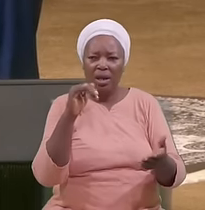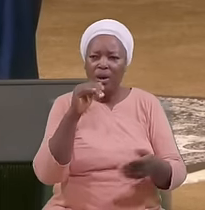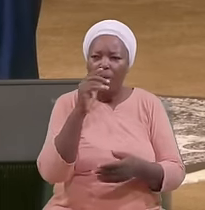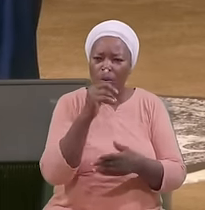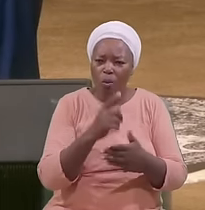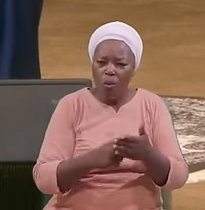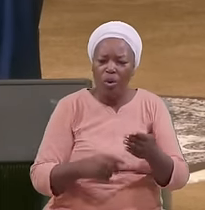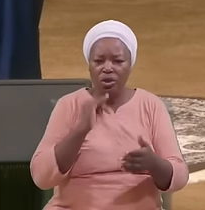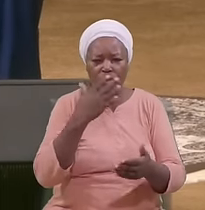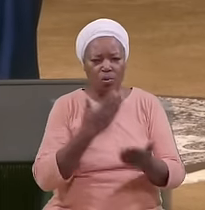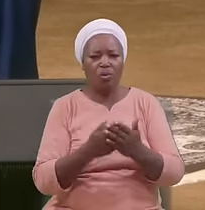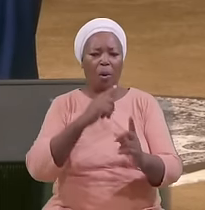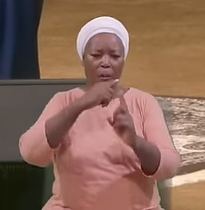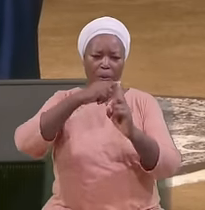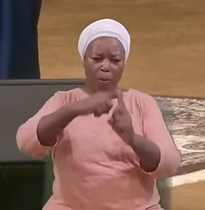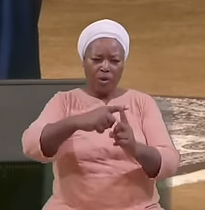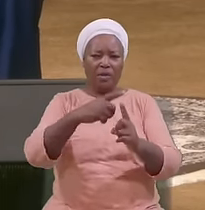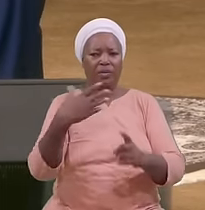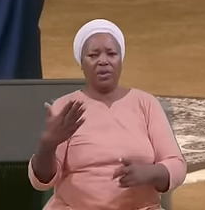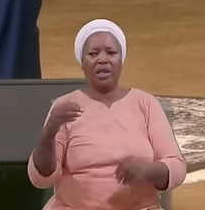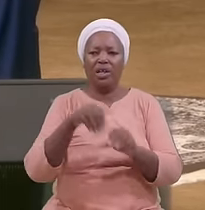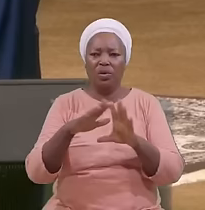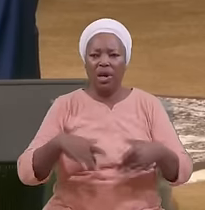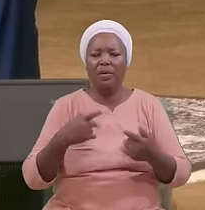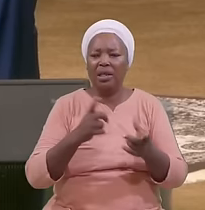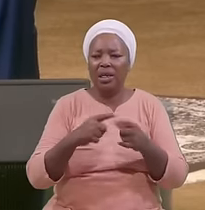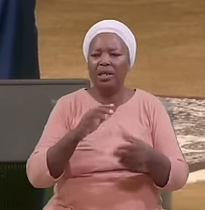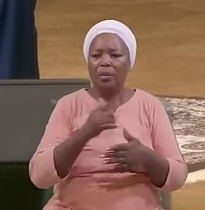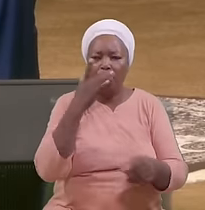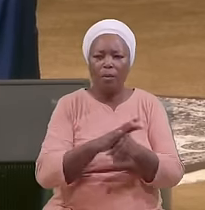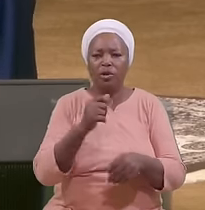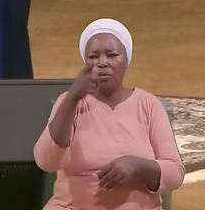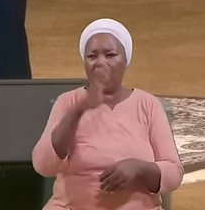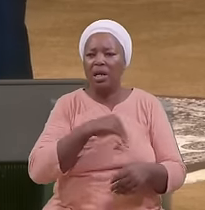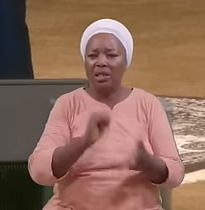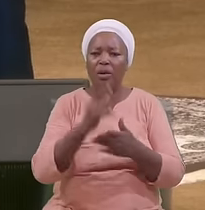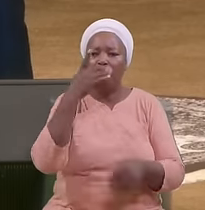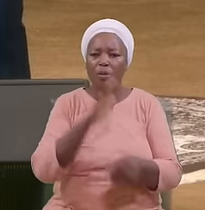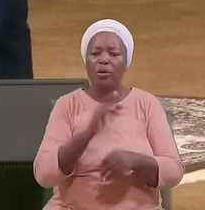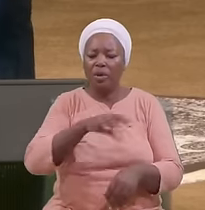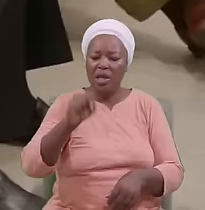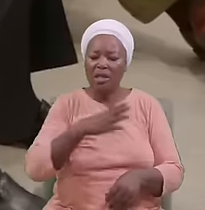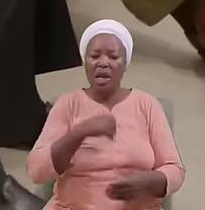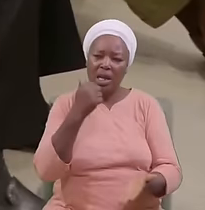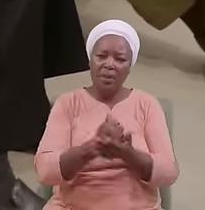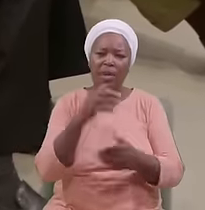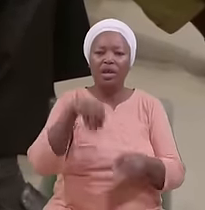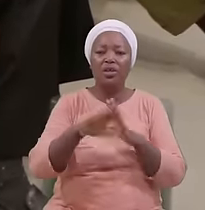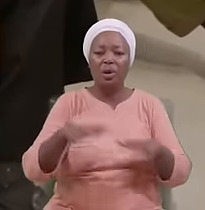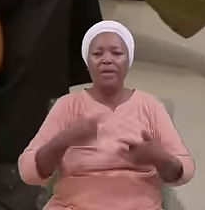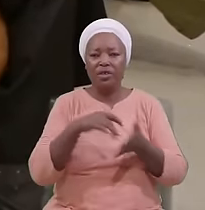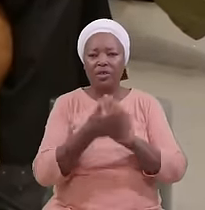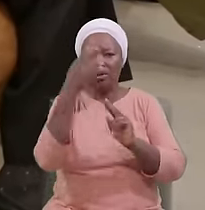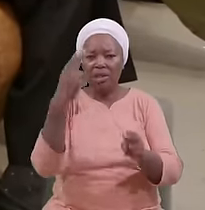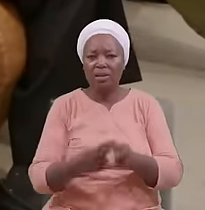the positive, and the promise of God. And that promise will be yes and amen in your life. And so he